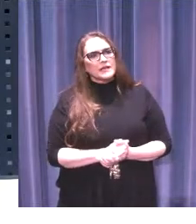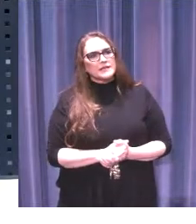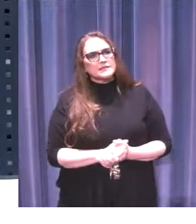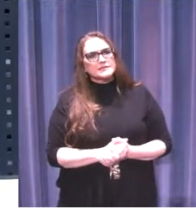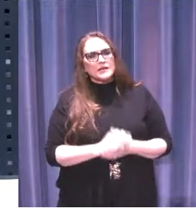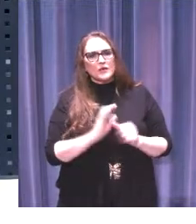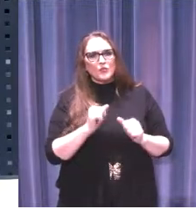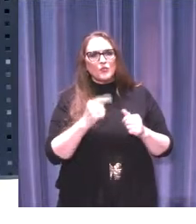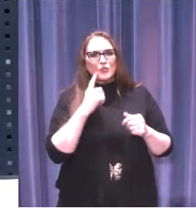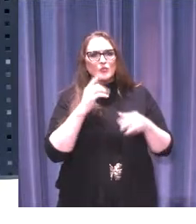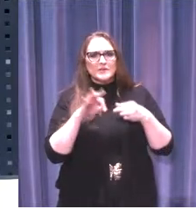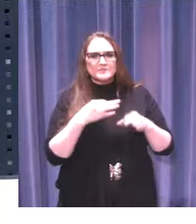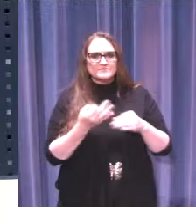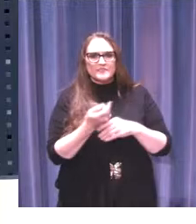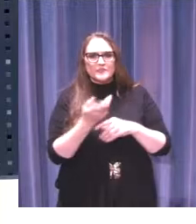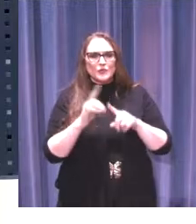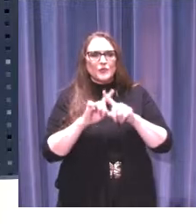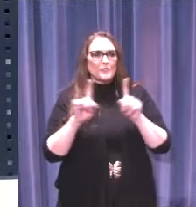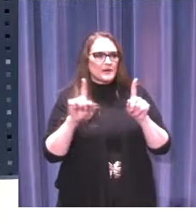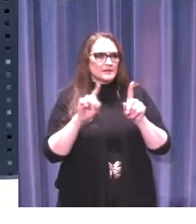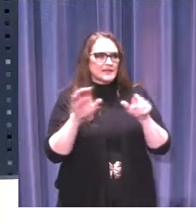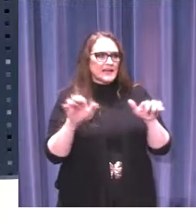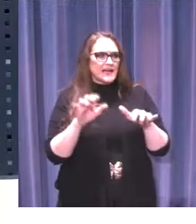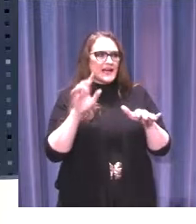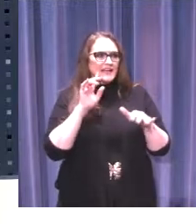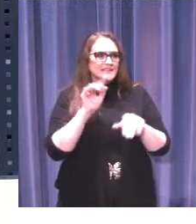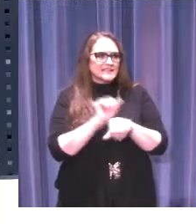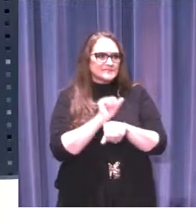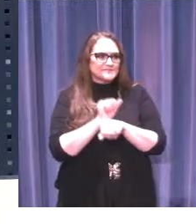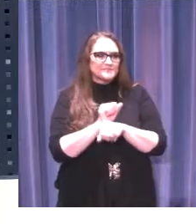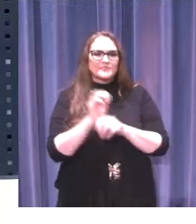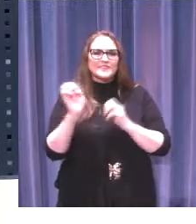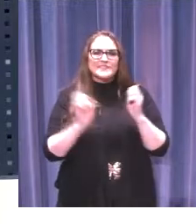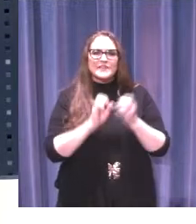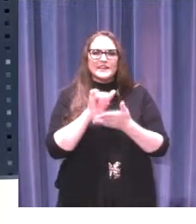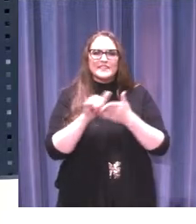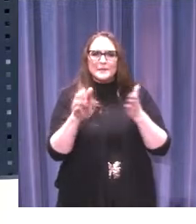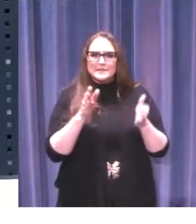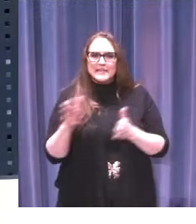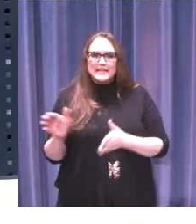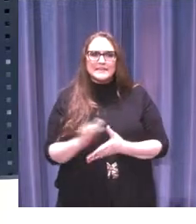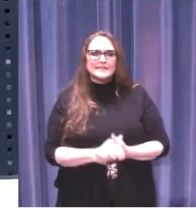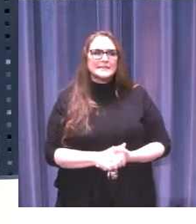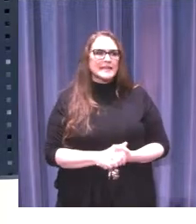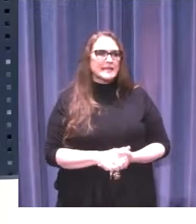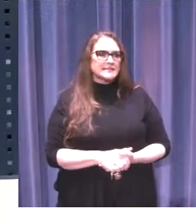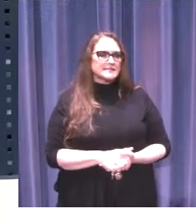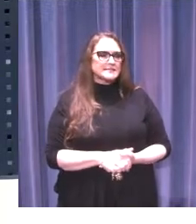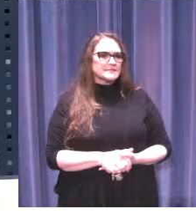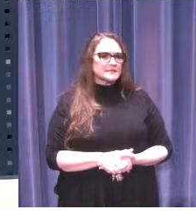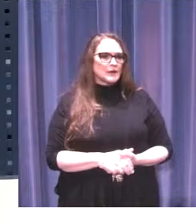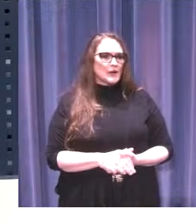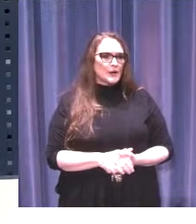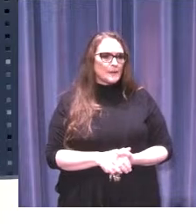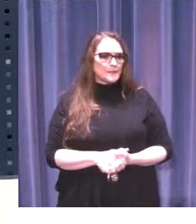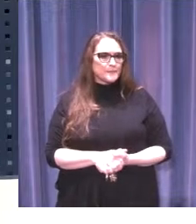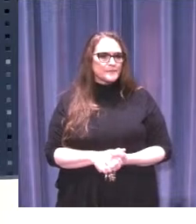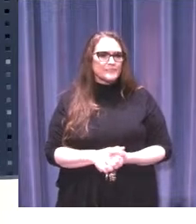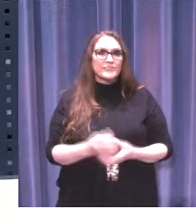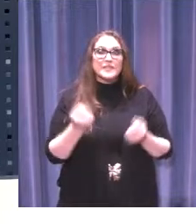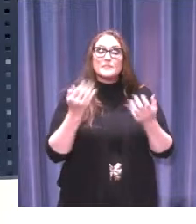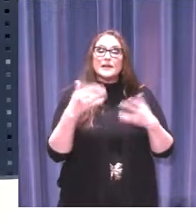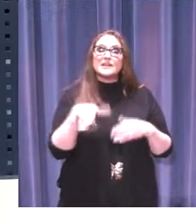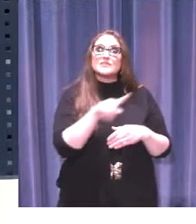go through a few, but I did spend some time evaluating that plan. And many of